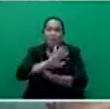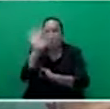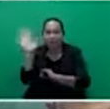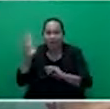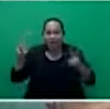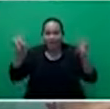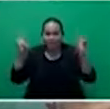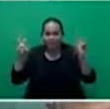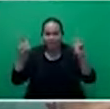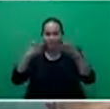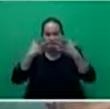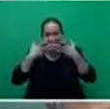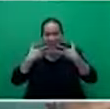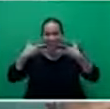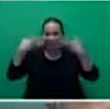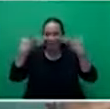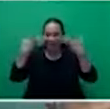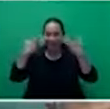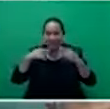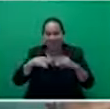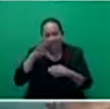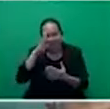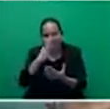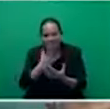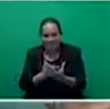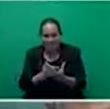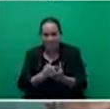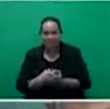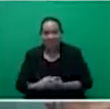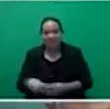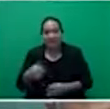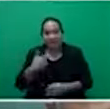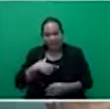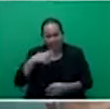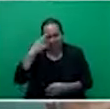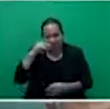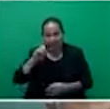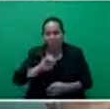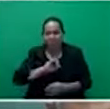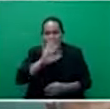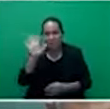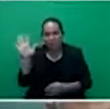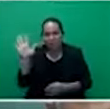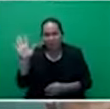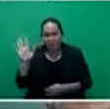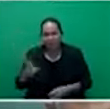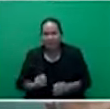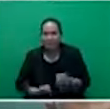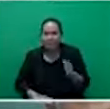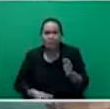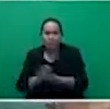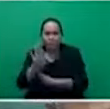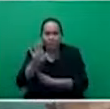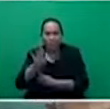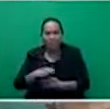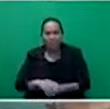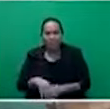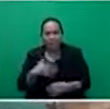big Bula smile, the big Bula experience. That's why we're calling the Bula boom, sir. We had